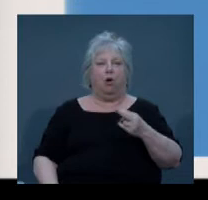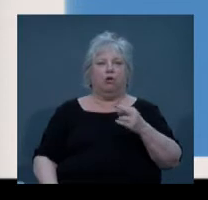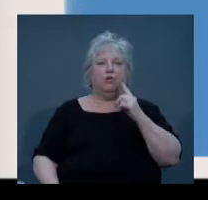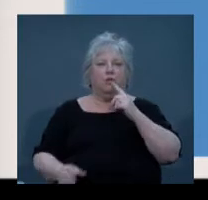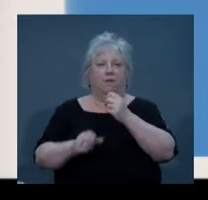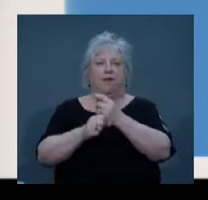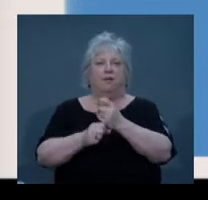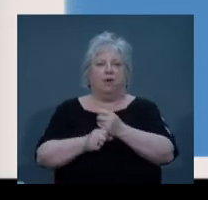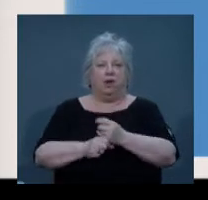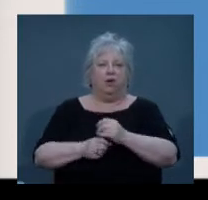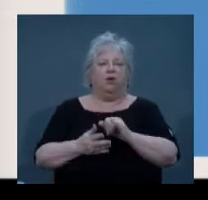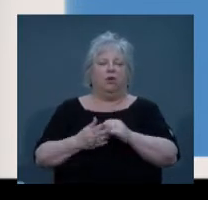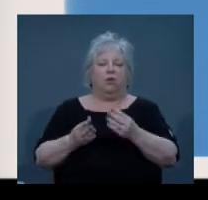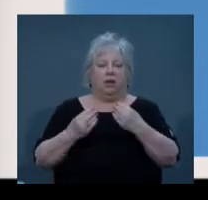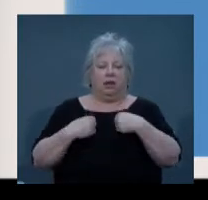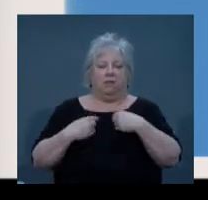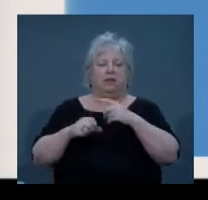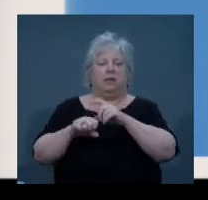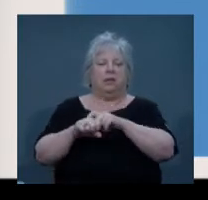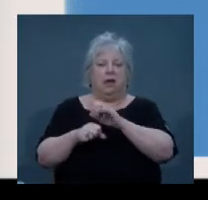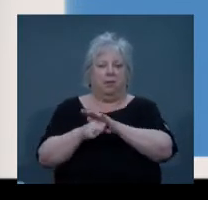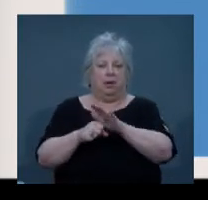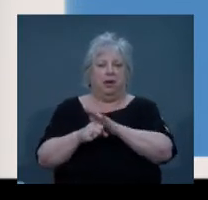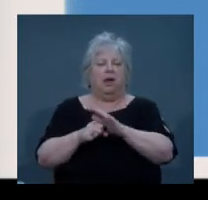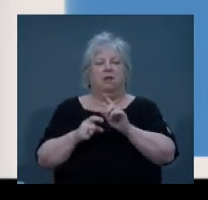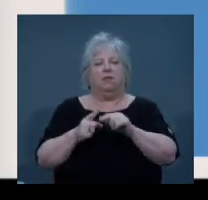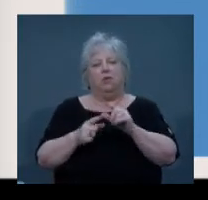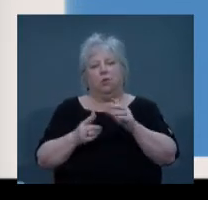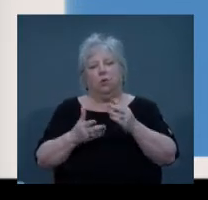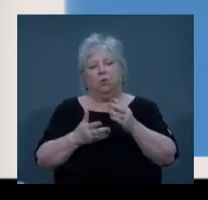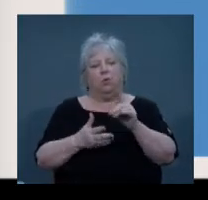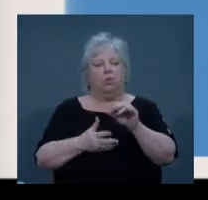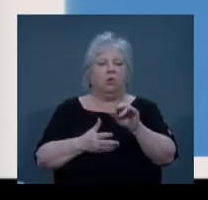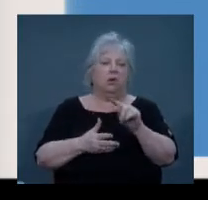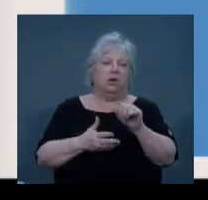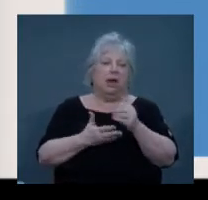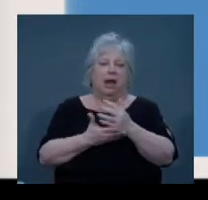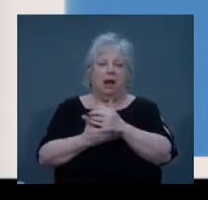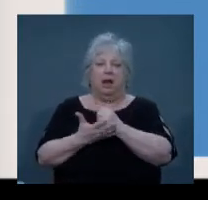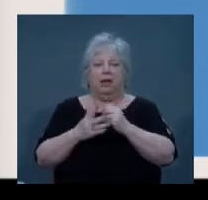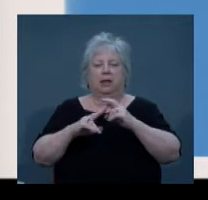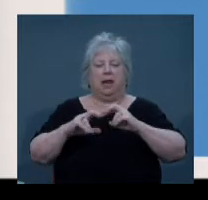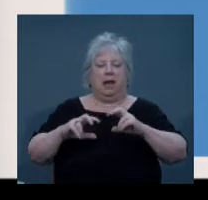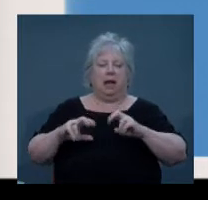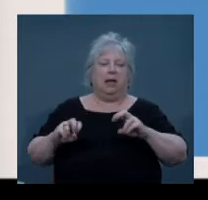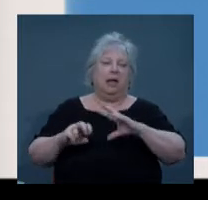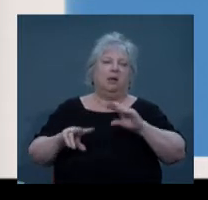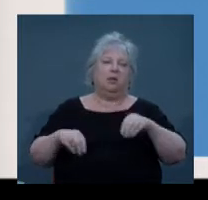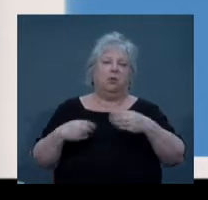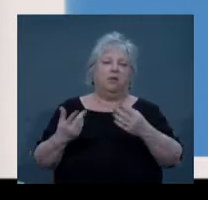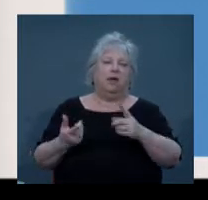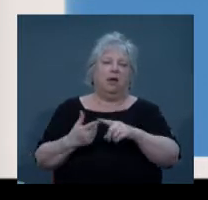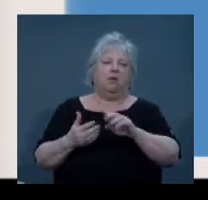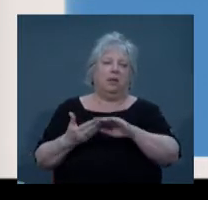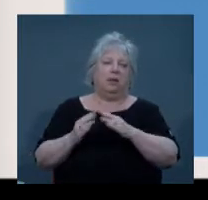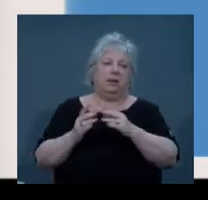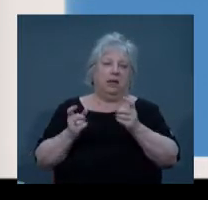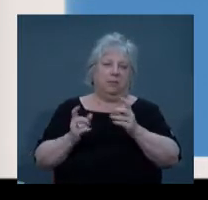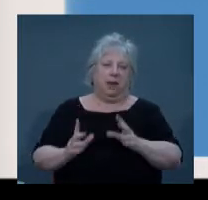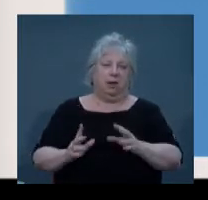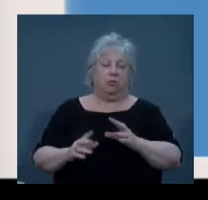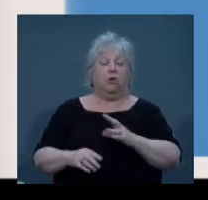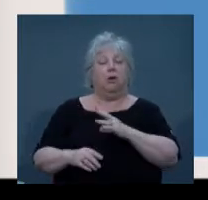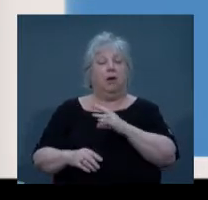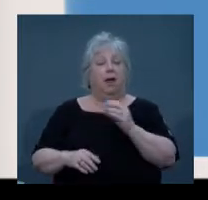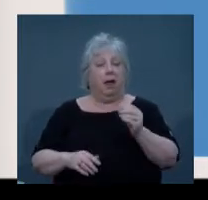to tabulate all of our data and provide that to the city manager of our annual report. And